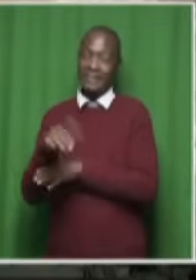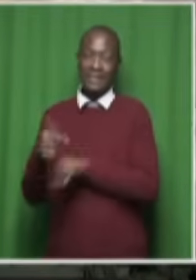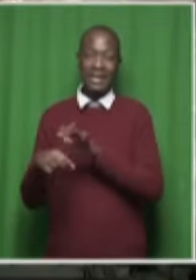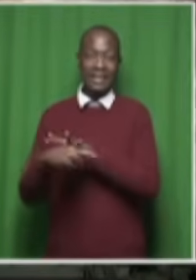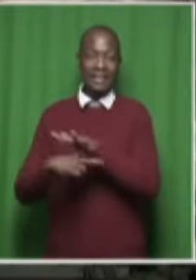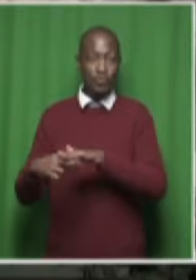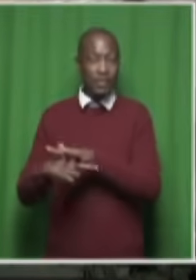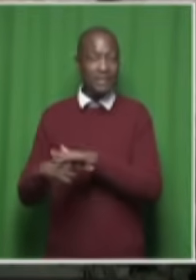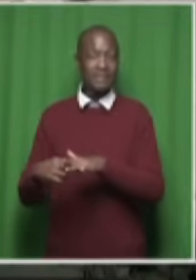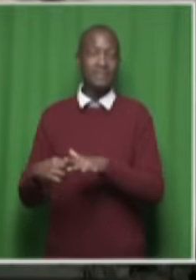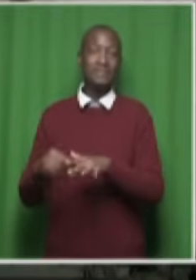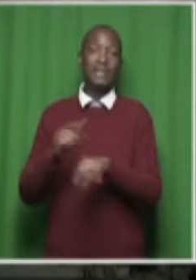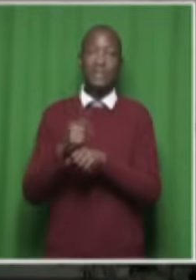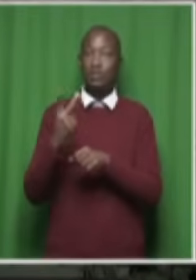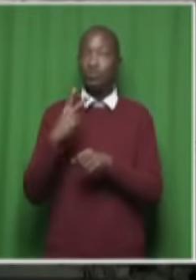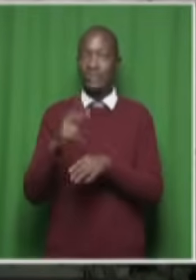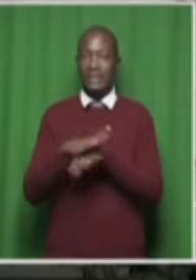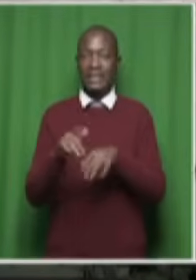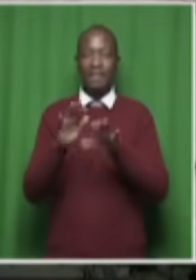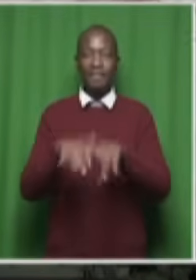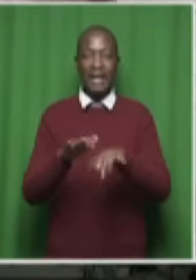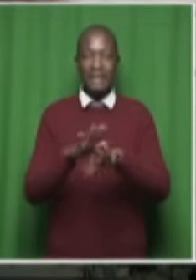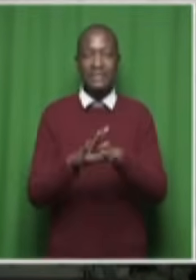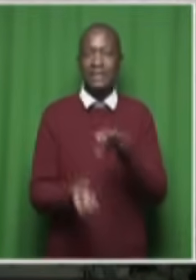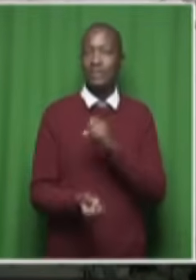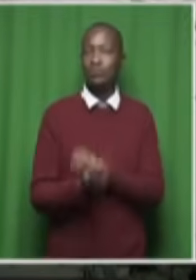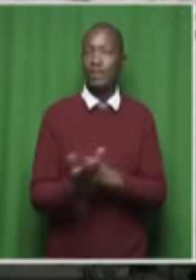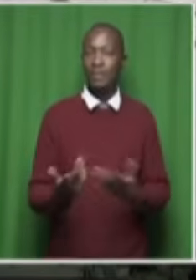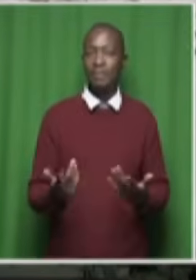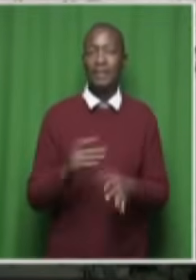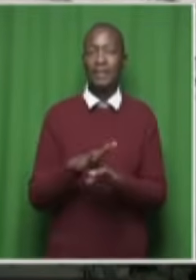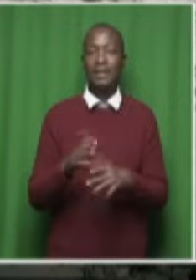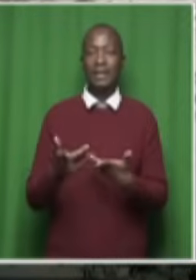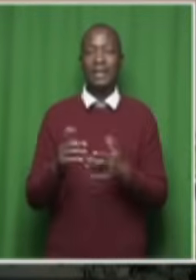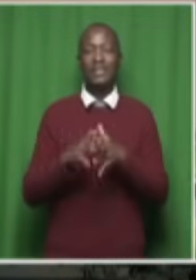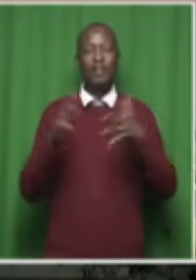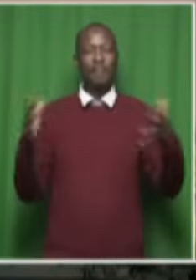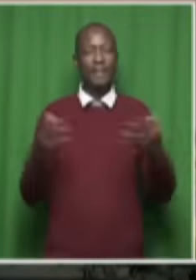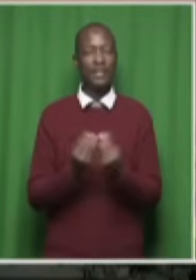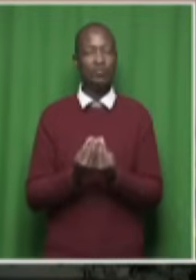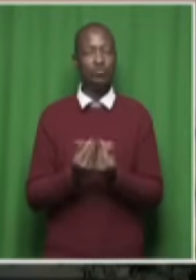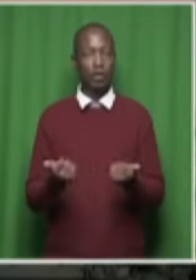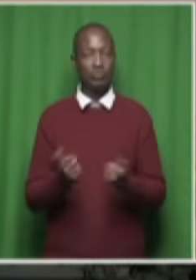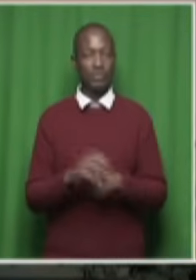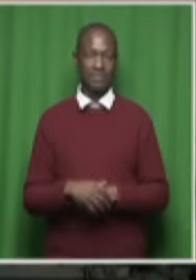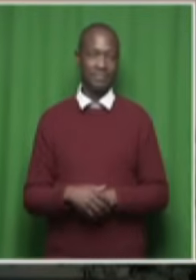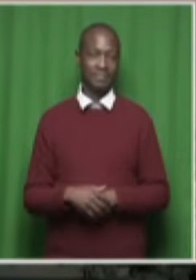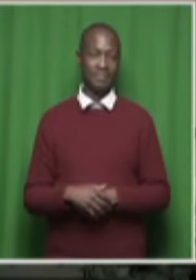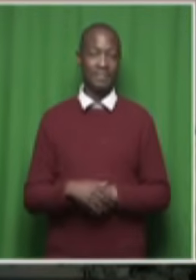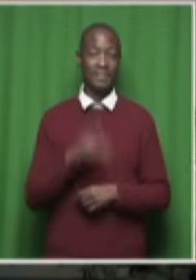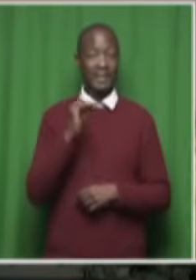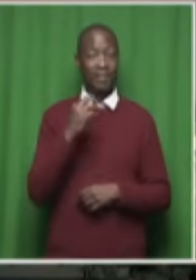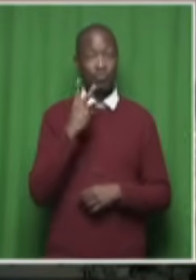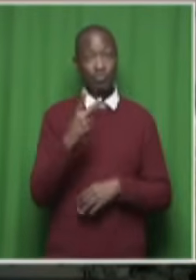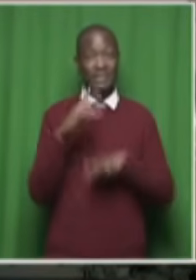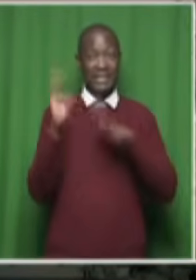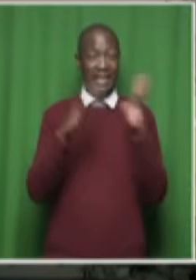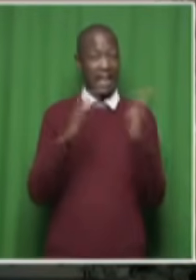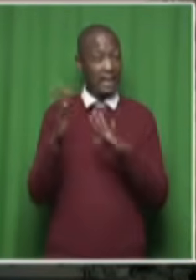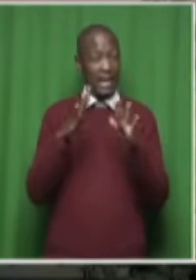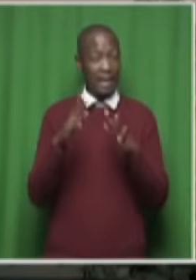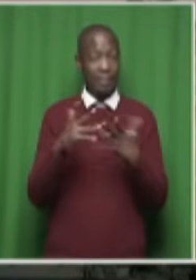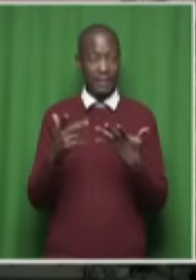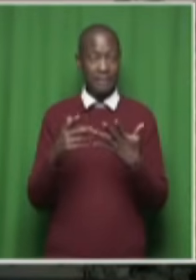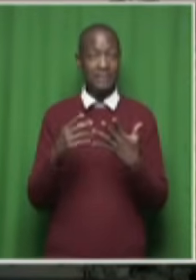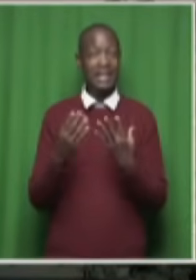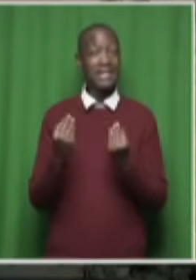see flooding starting to happen in certain areas, and you have big droughts. Now, when you look at the climate statistics, then that will come